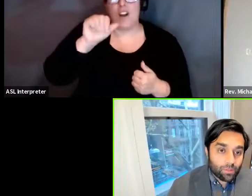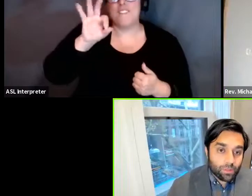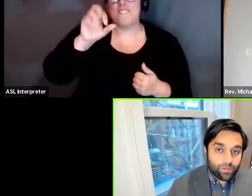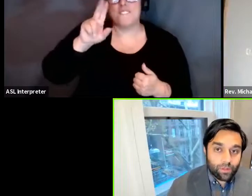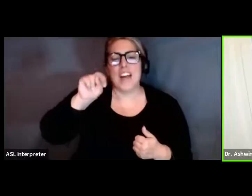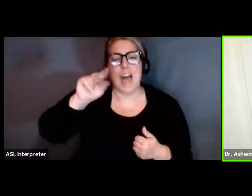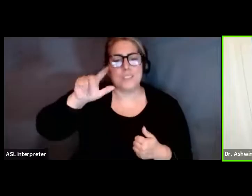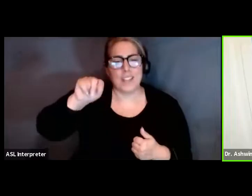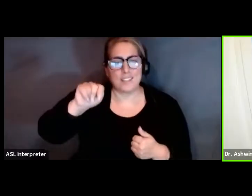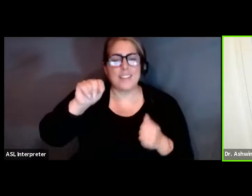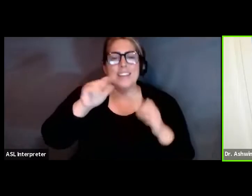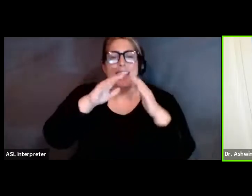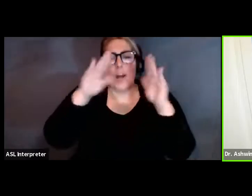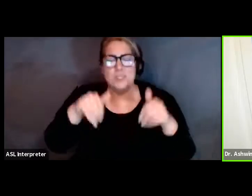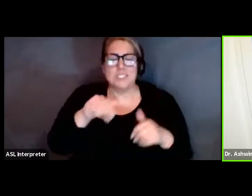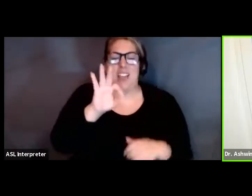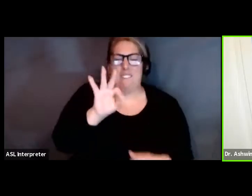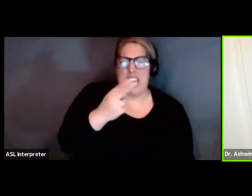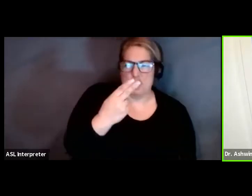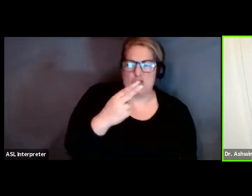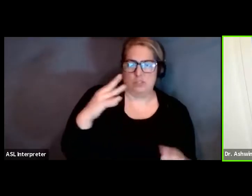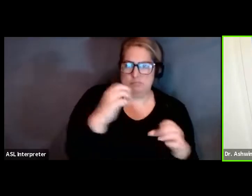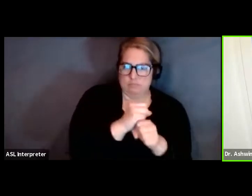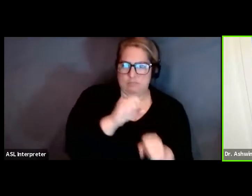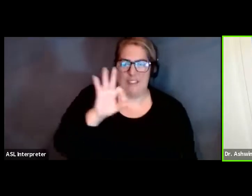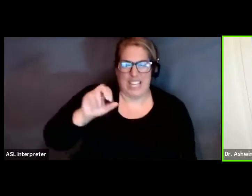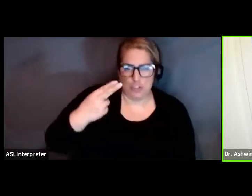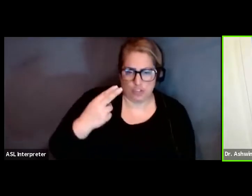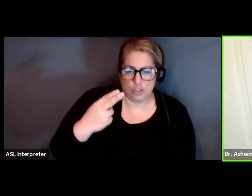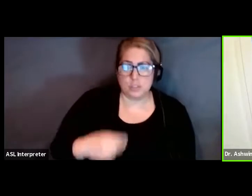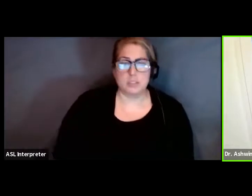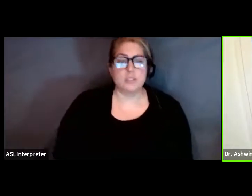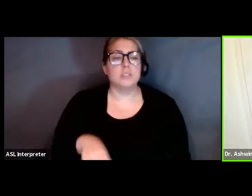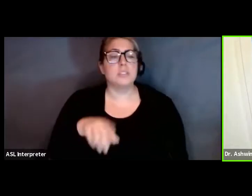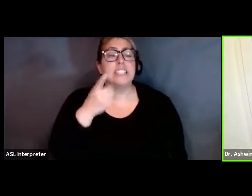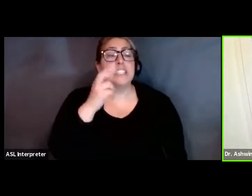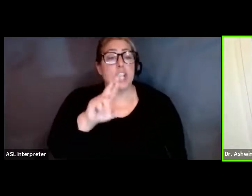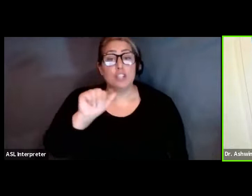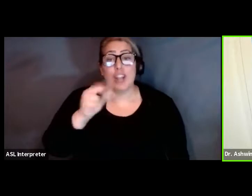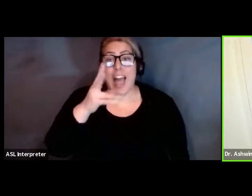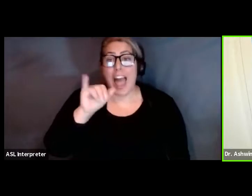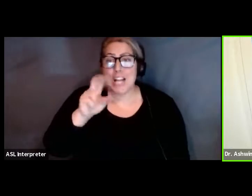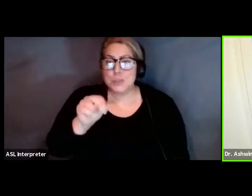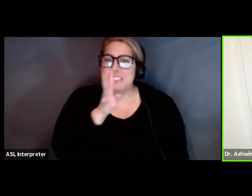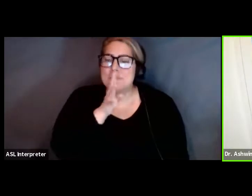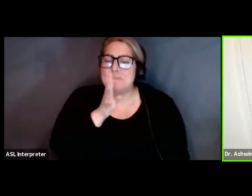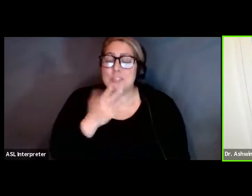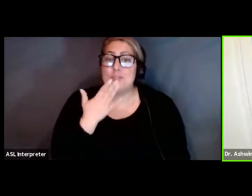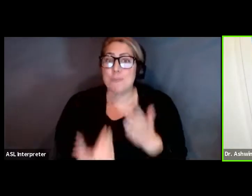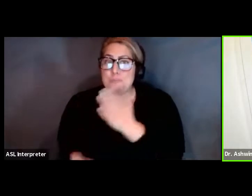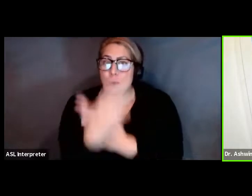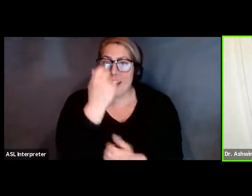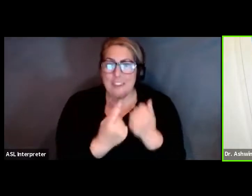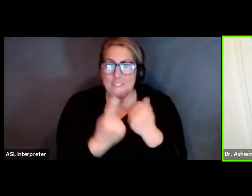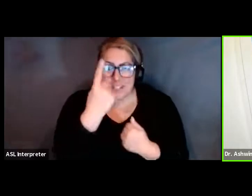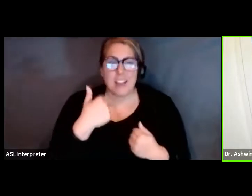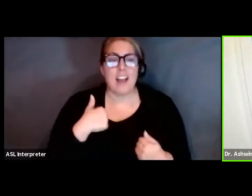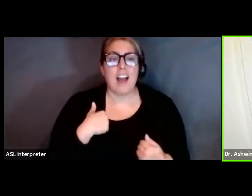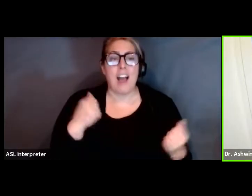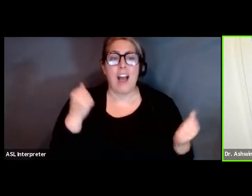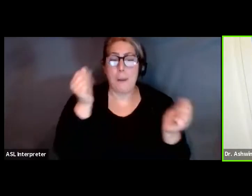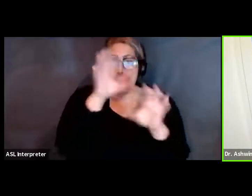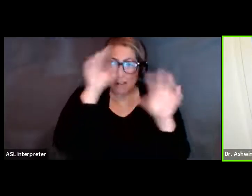Thank you so much, Father Bird. Good morning, everyone. I'm Dr. Ashwin Vasan, President and CEO of Fountain